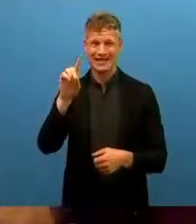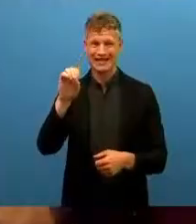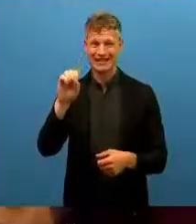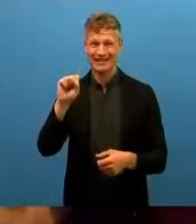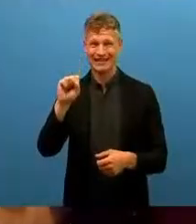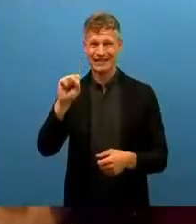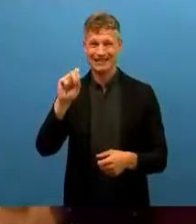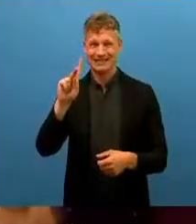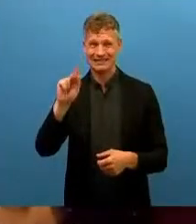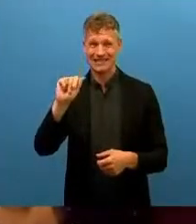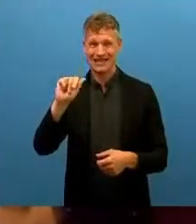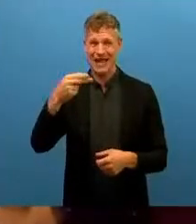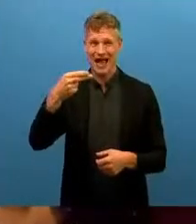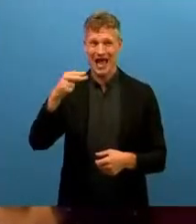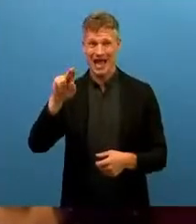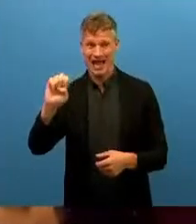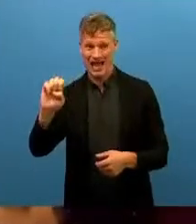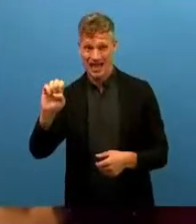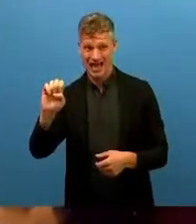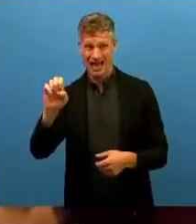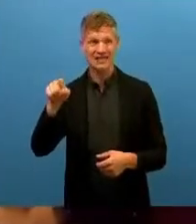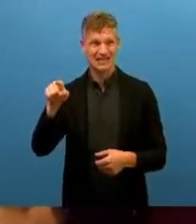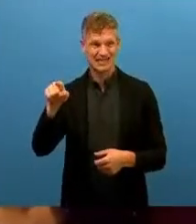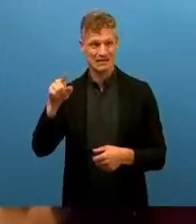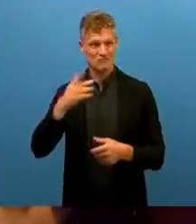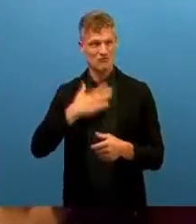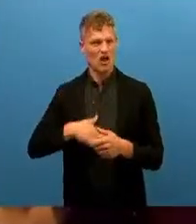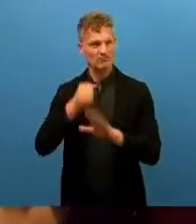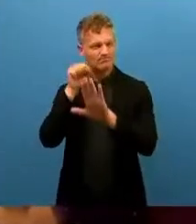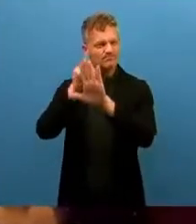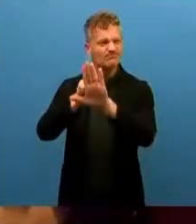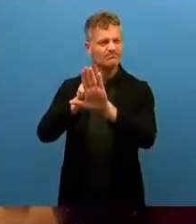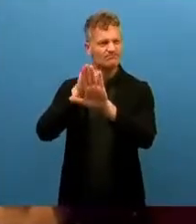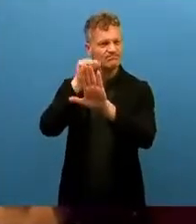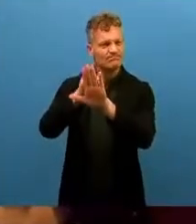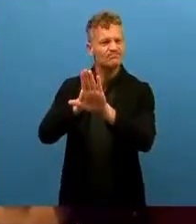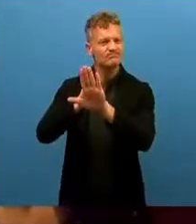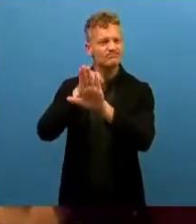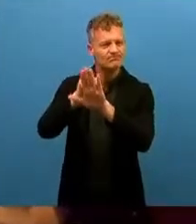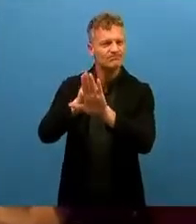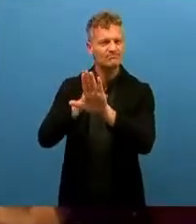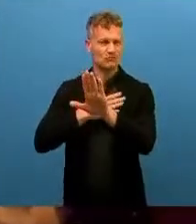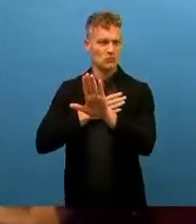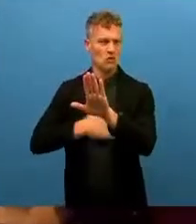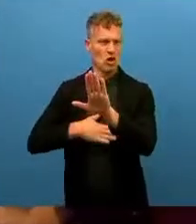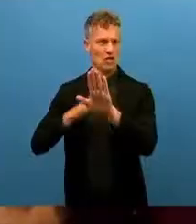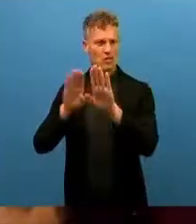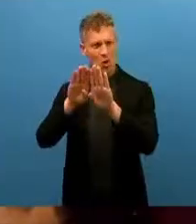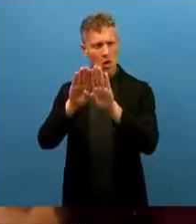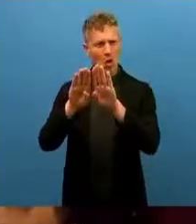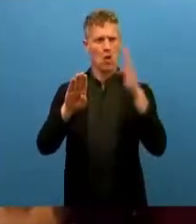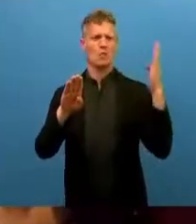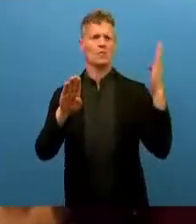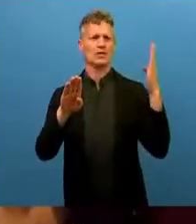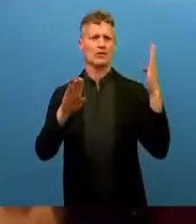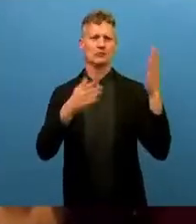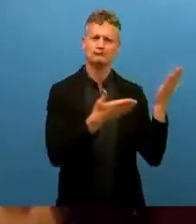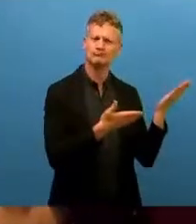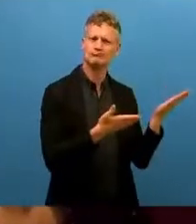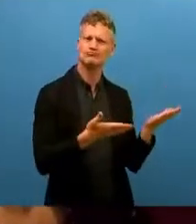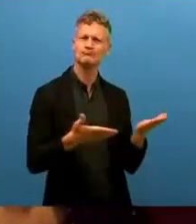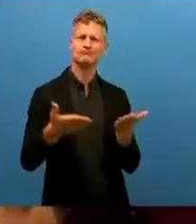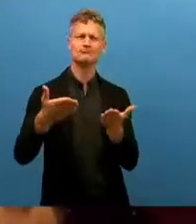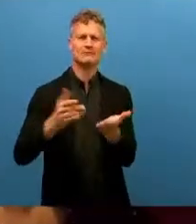pry open the doors of the League of Nations based on, from their